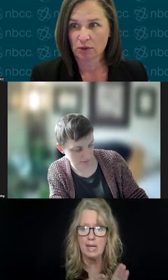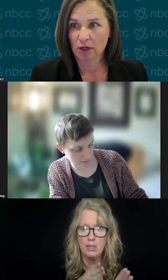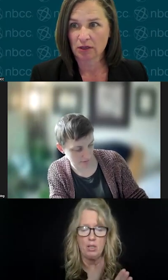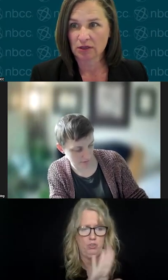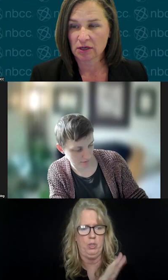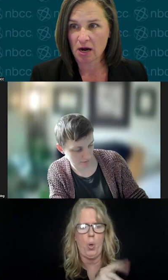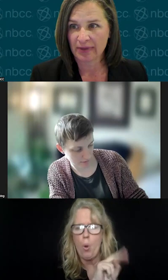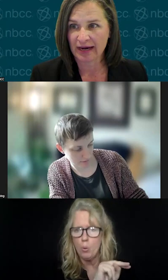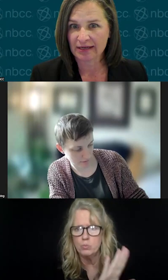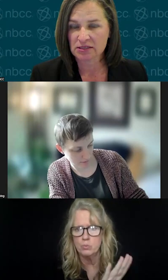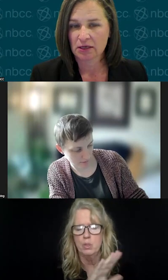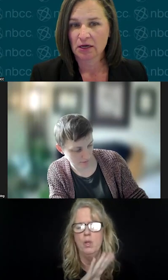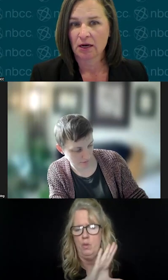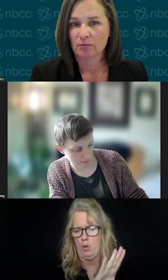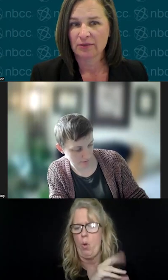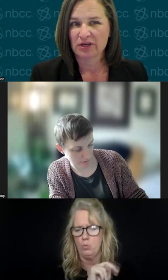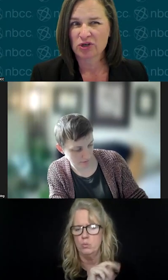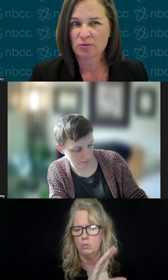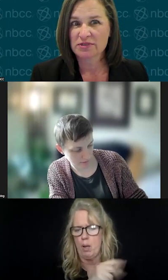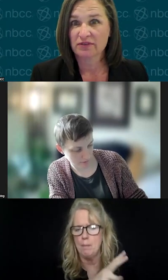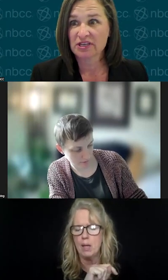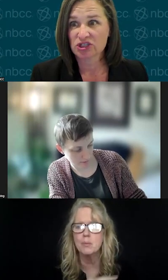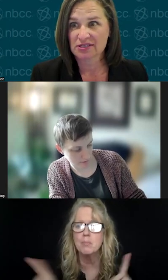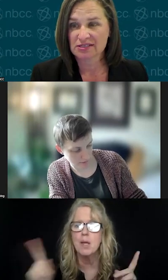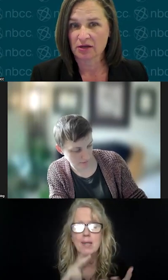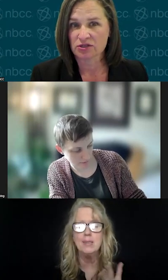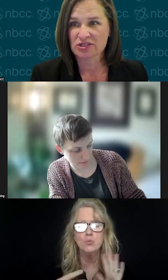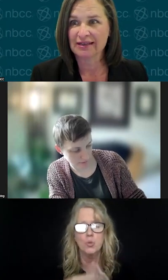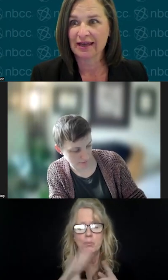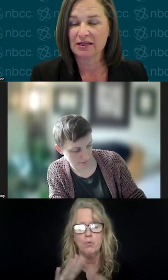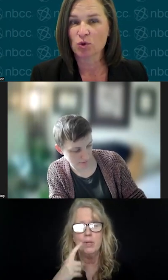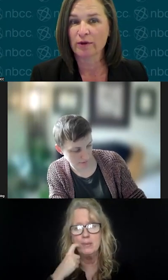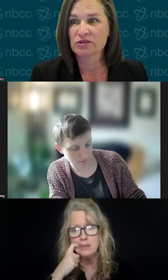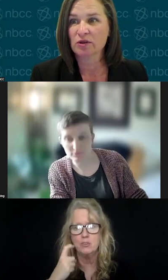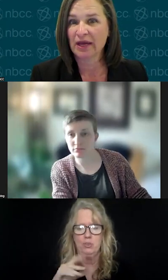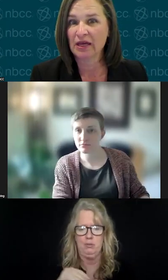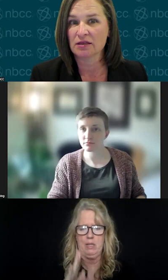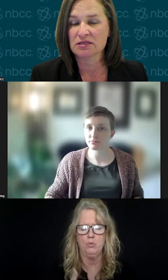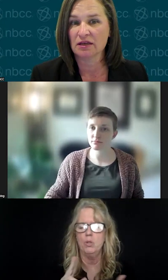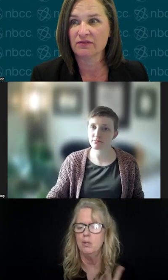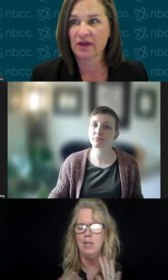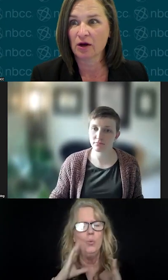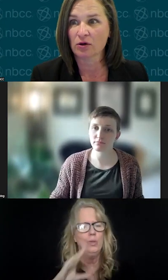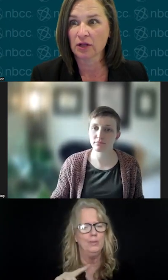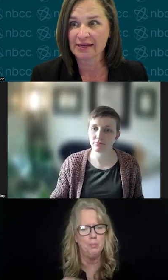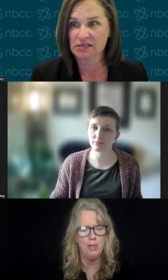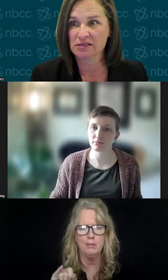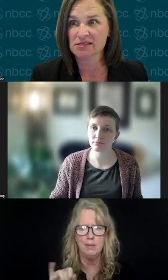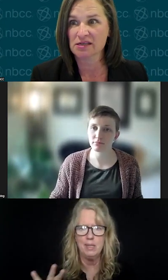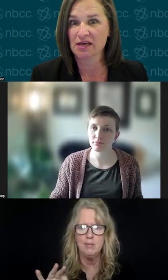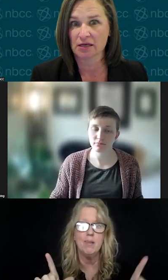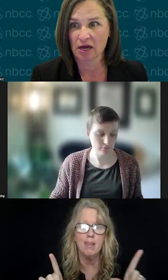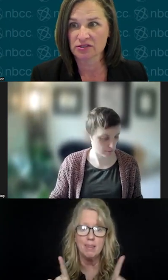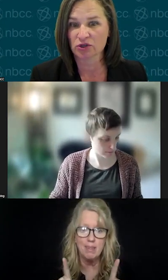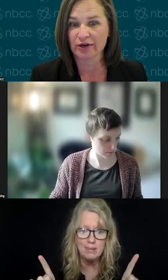own compact. But in terms of addictions counselors, again, it's going to depend if they are